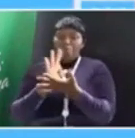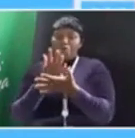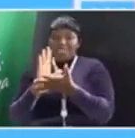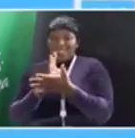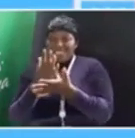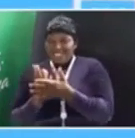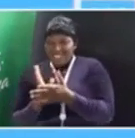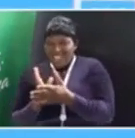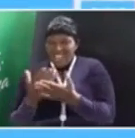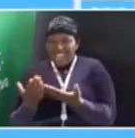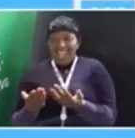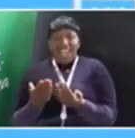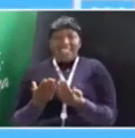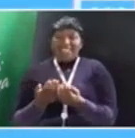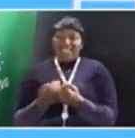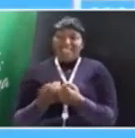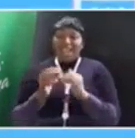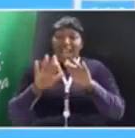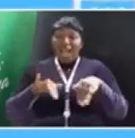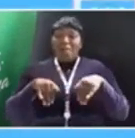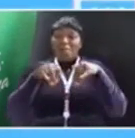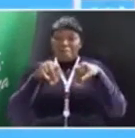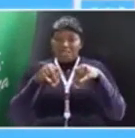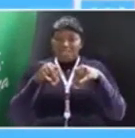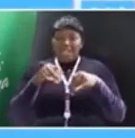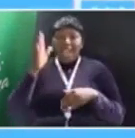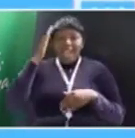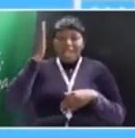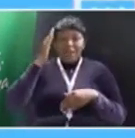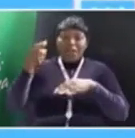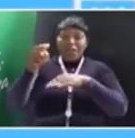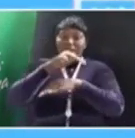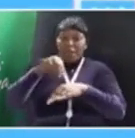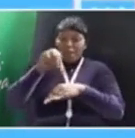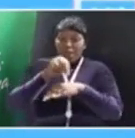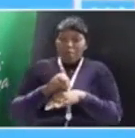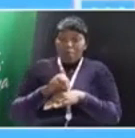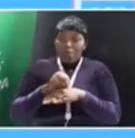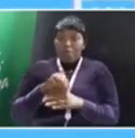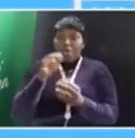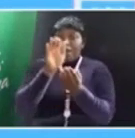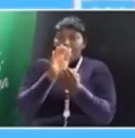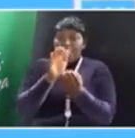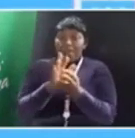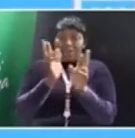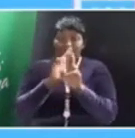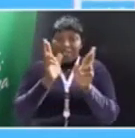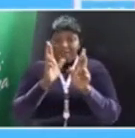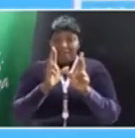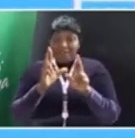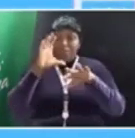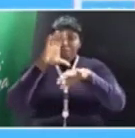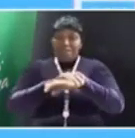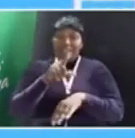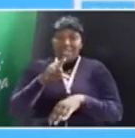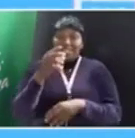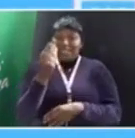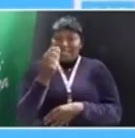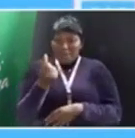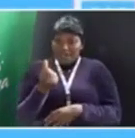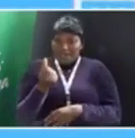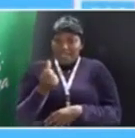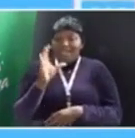game reserves. I'm waiting, and I know how much Nairobi National Park makes. I am very ready to receive that money. Was it Rebecca